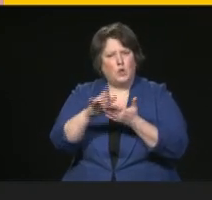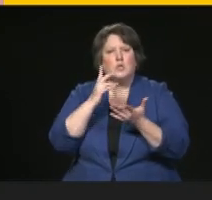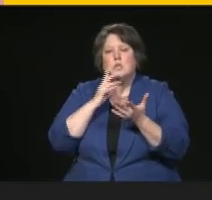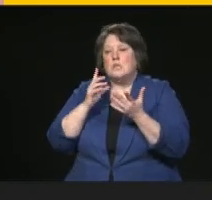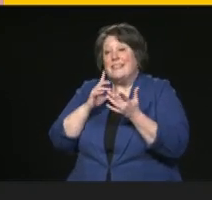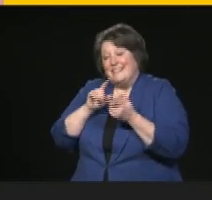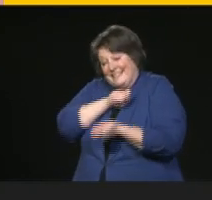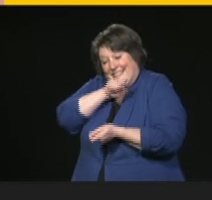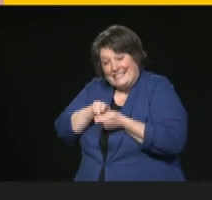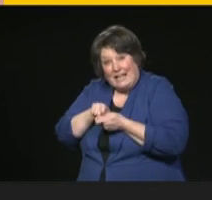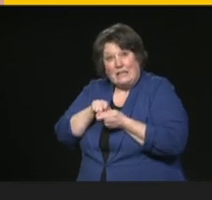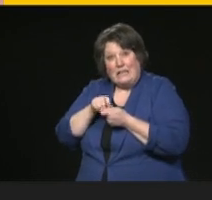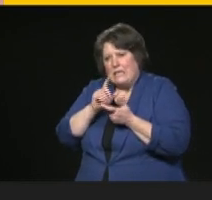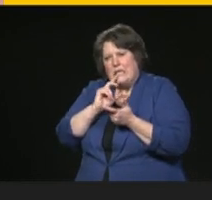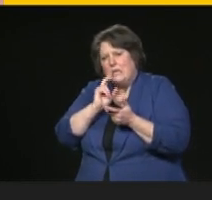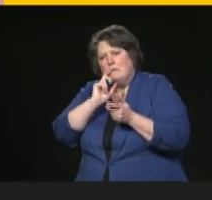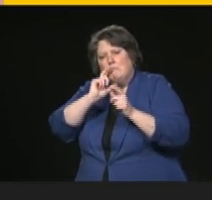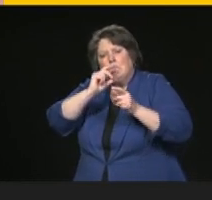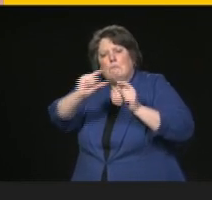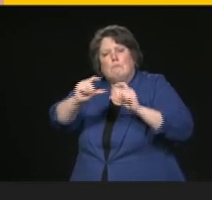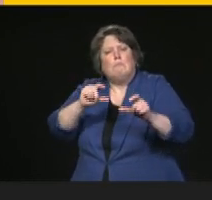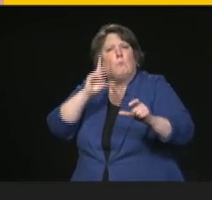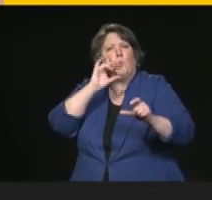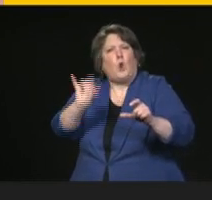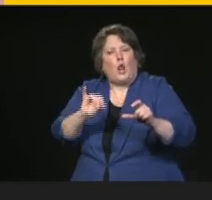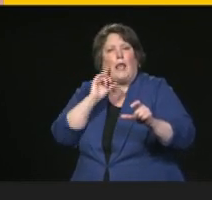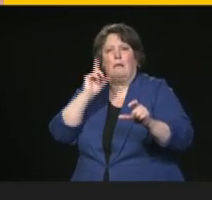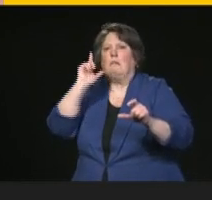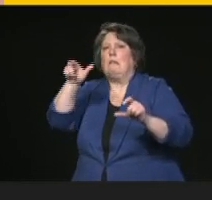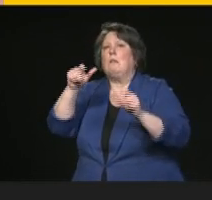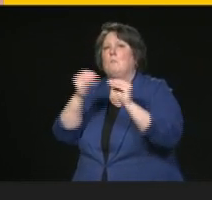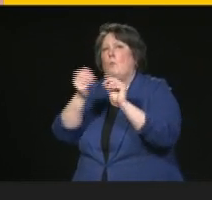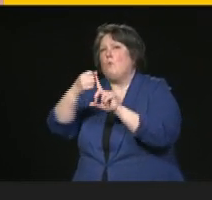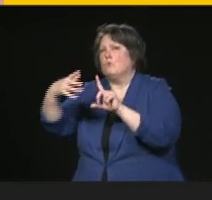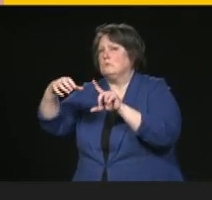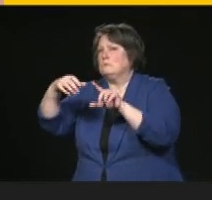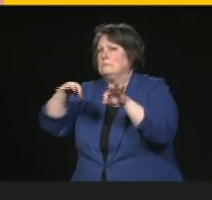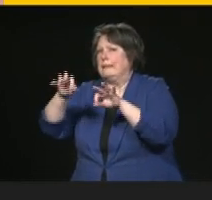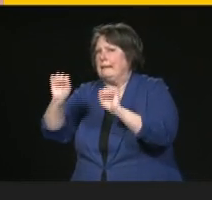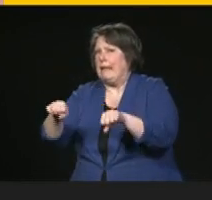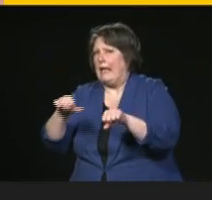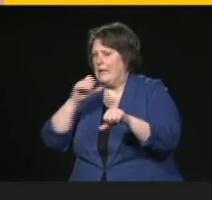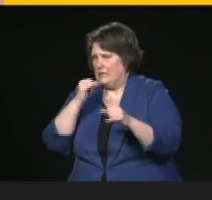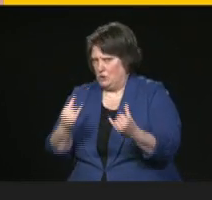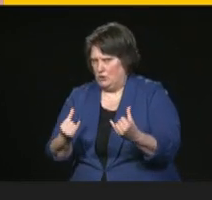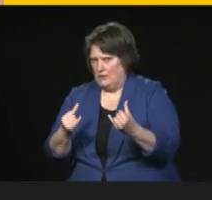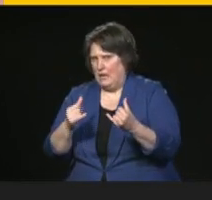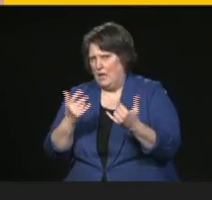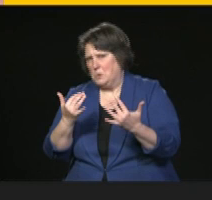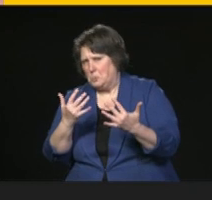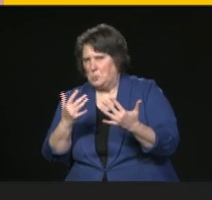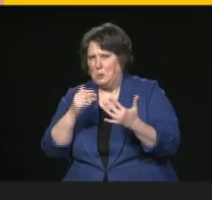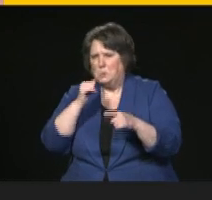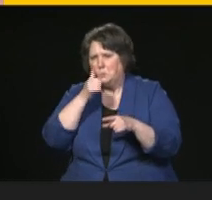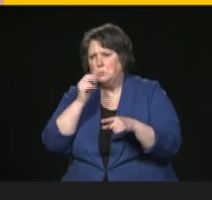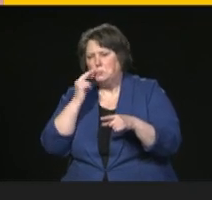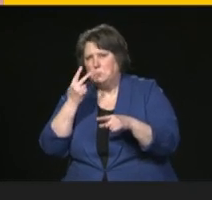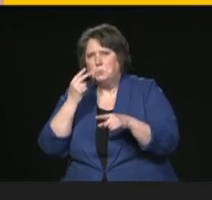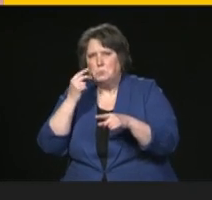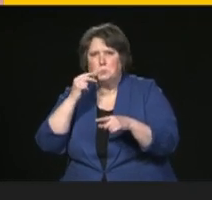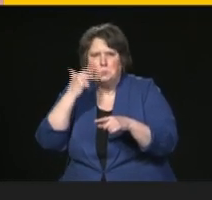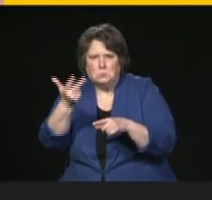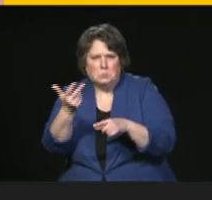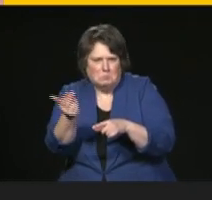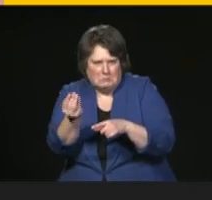very fabric of SMEs is fundamental to Canada's economic growth, and we have to give them funding so that when